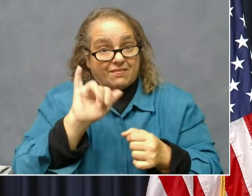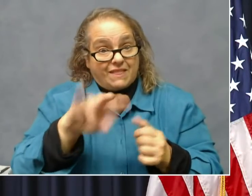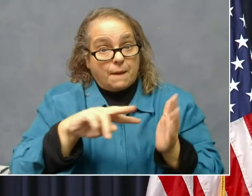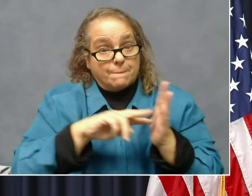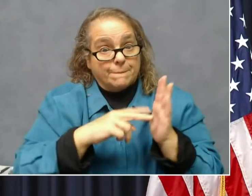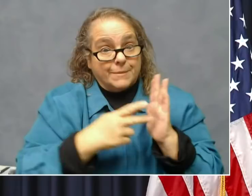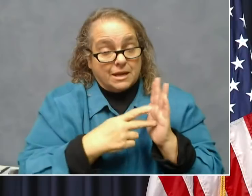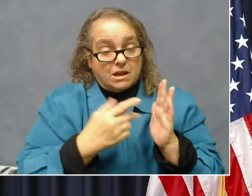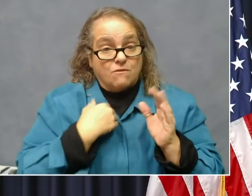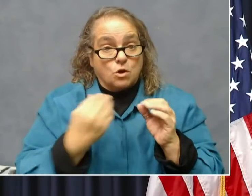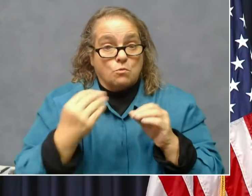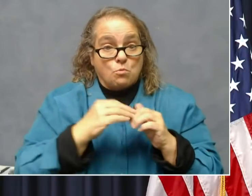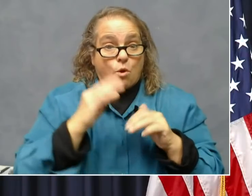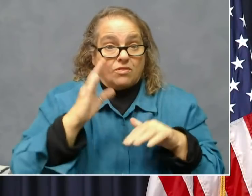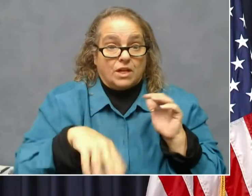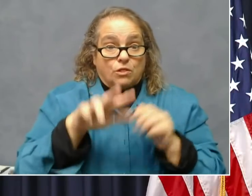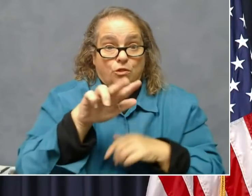shipment?